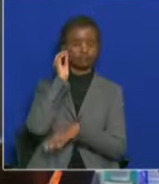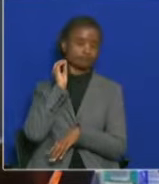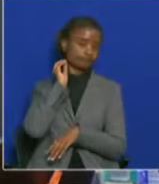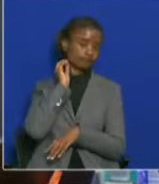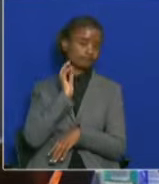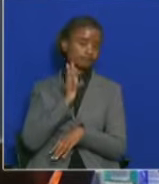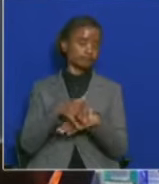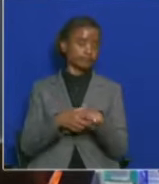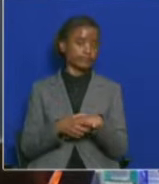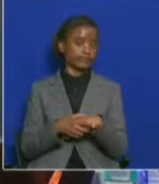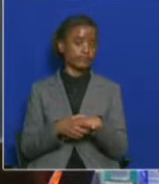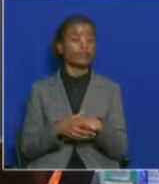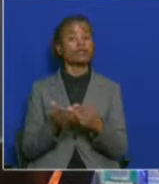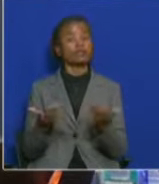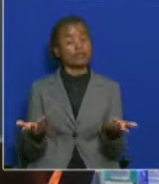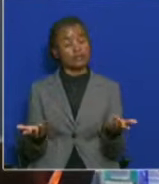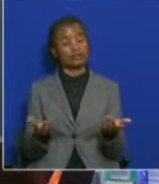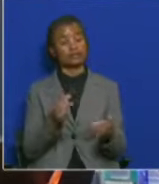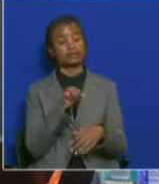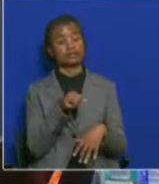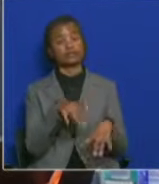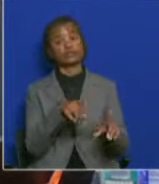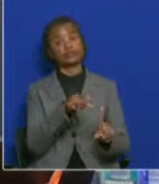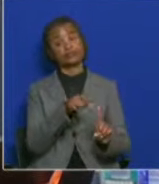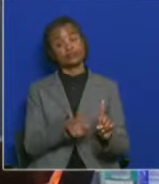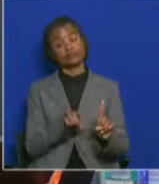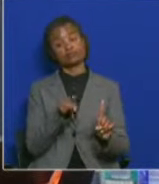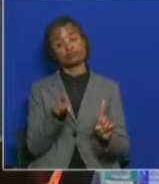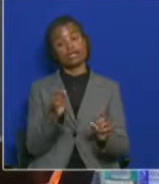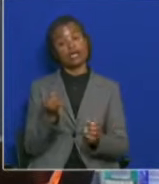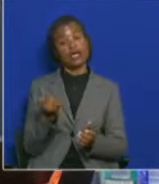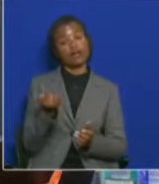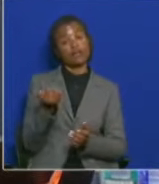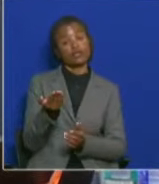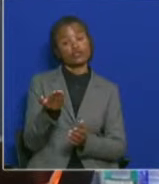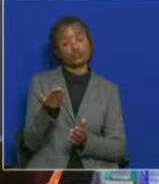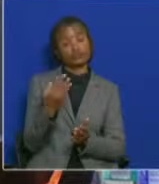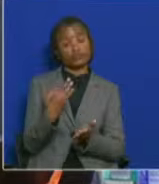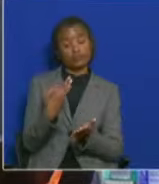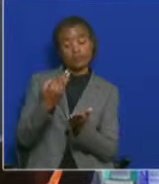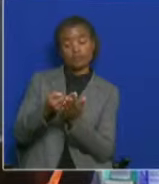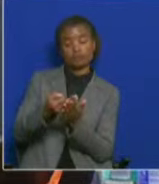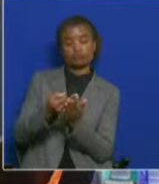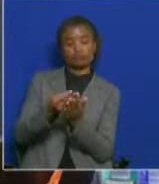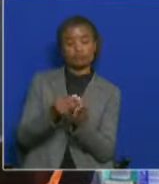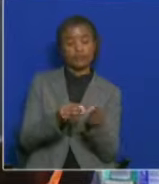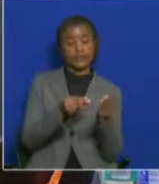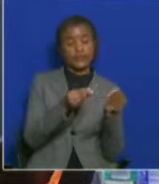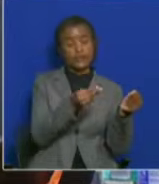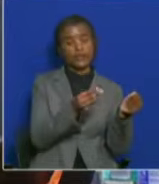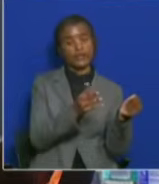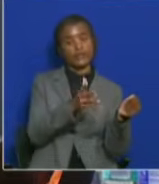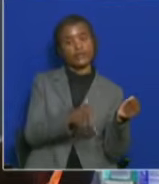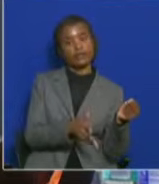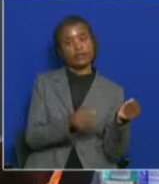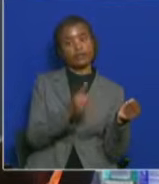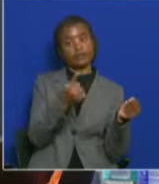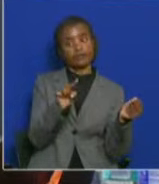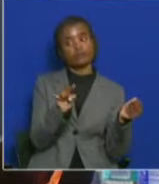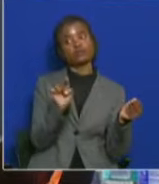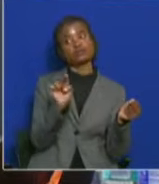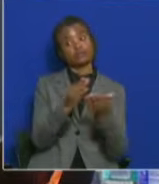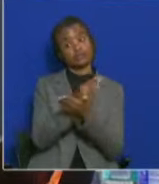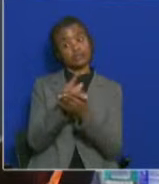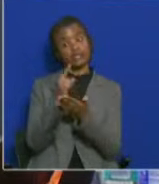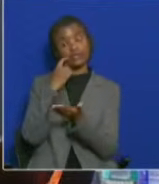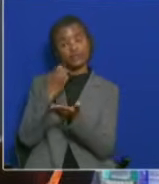filed in the course of today for that body of evidence on the in-camera. So that's just to set out where we